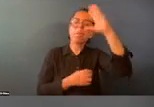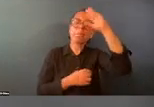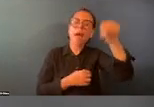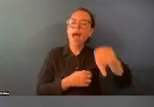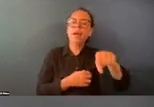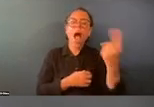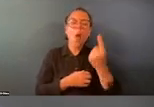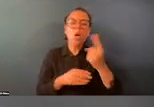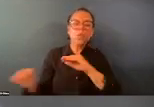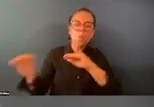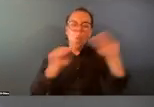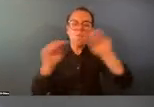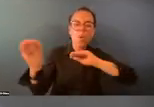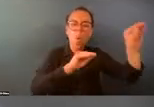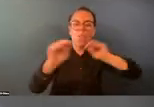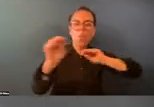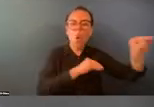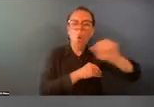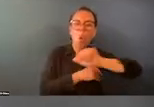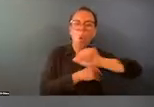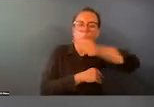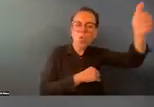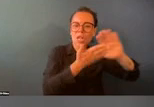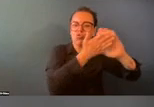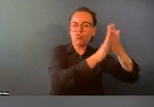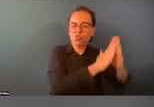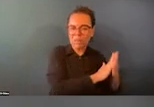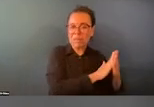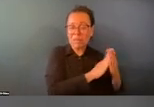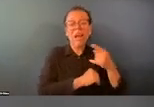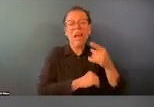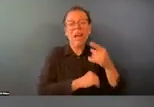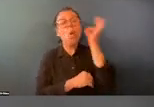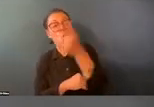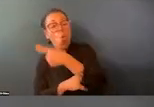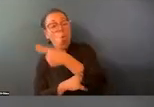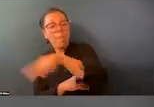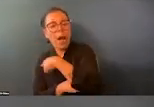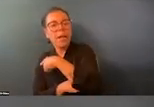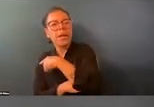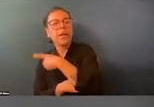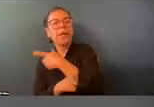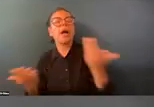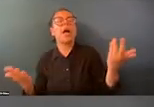And those women are usually also ahead of the family.